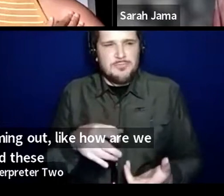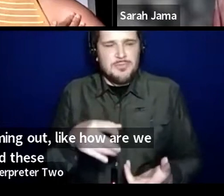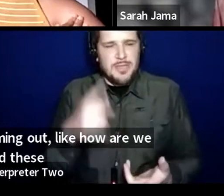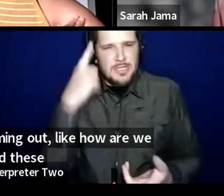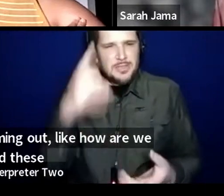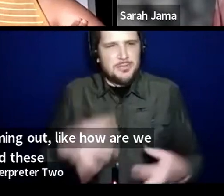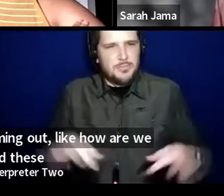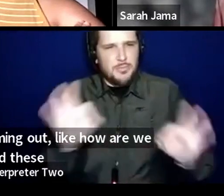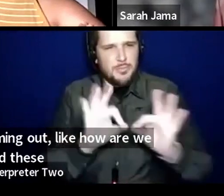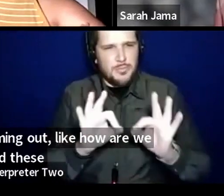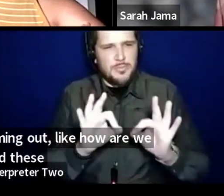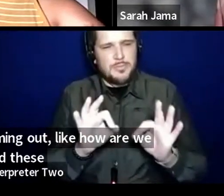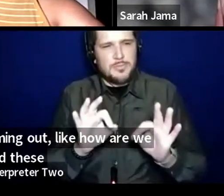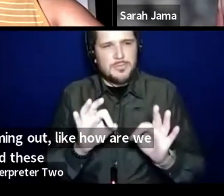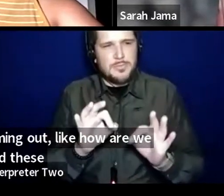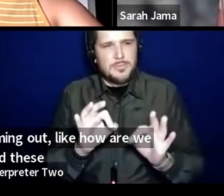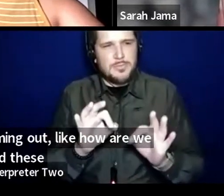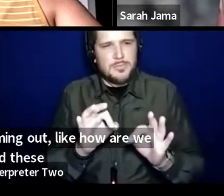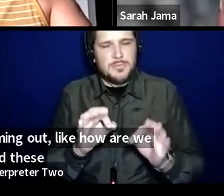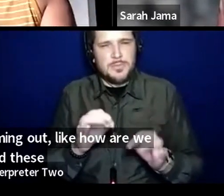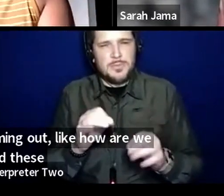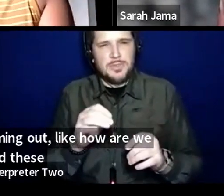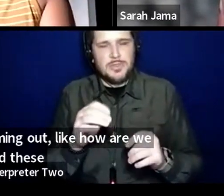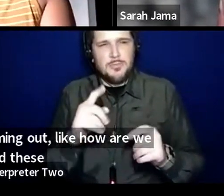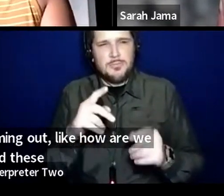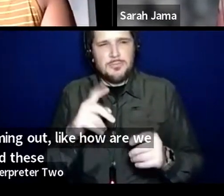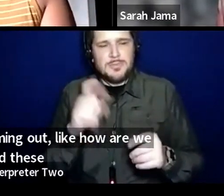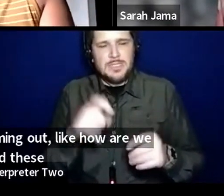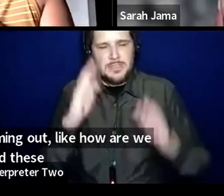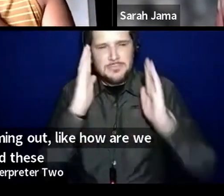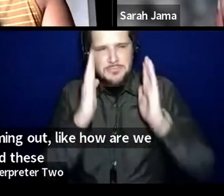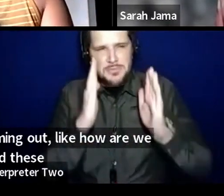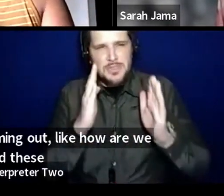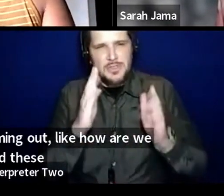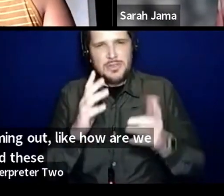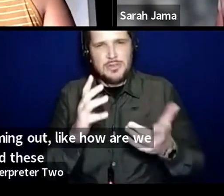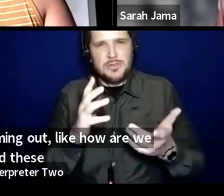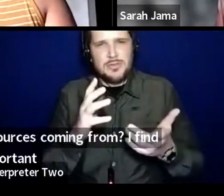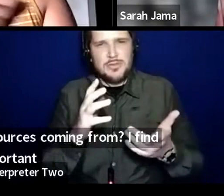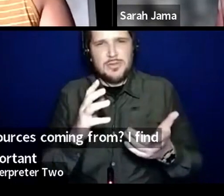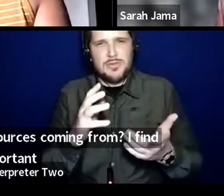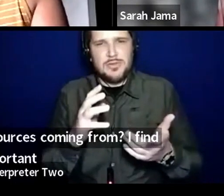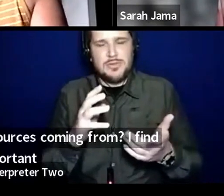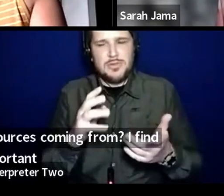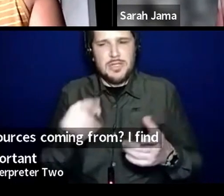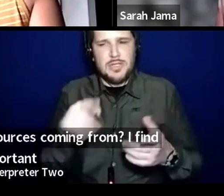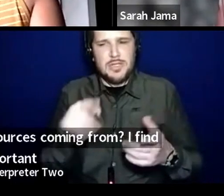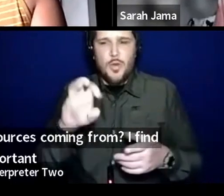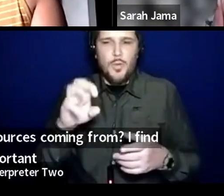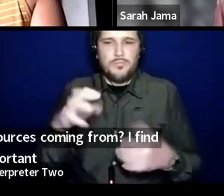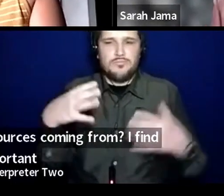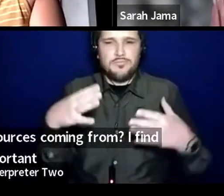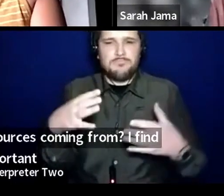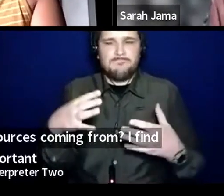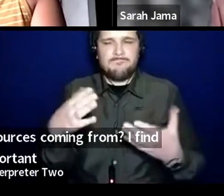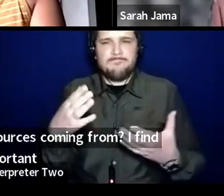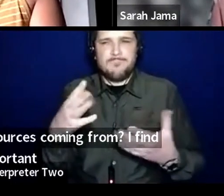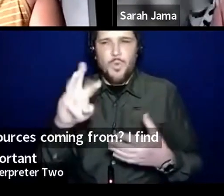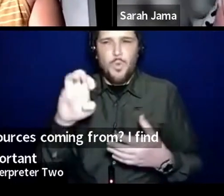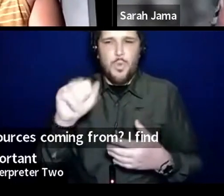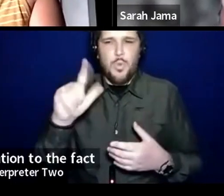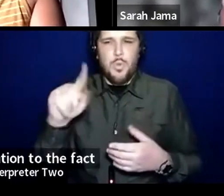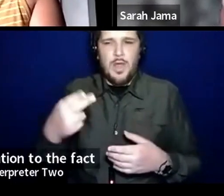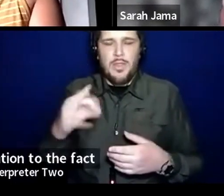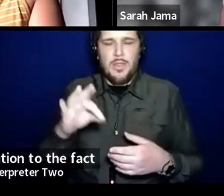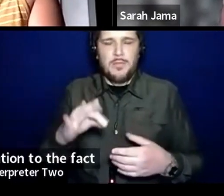to call particular attention to the fact that the wealth of this quote unquote nation, the wealth of Canada, is a